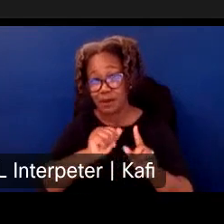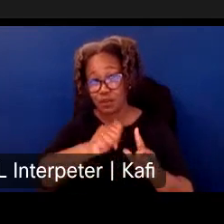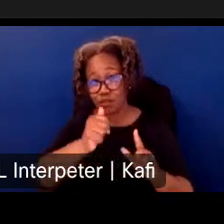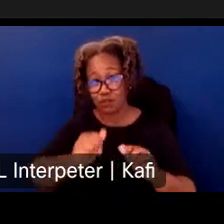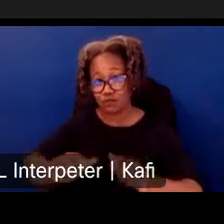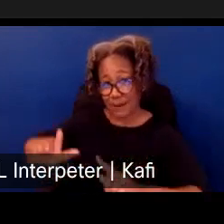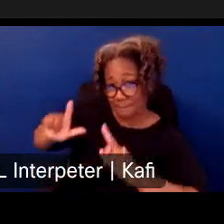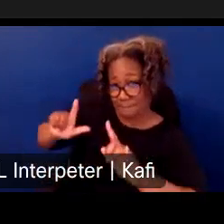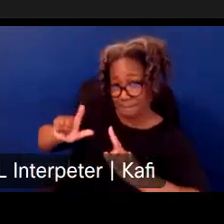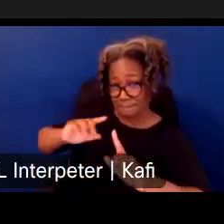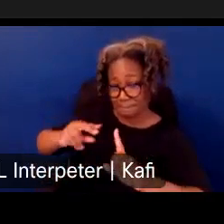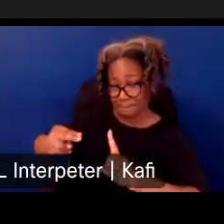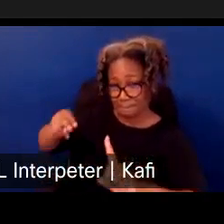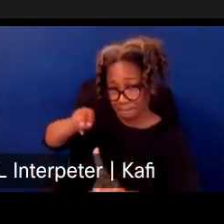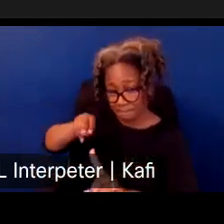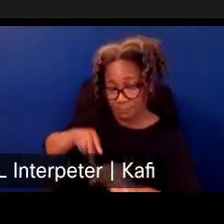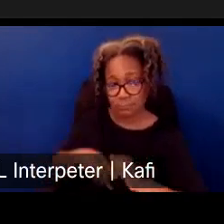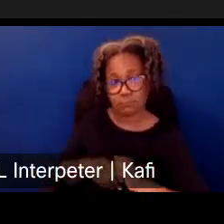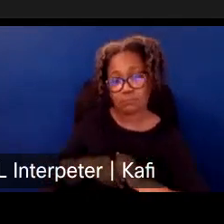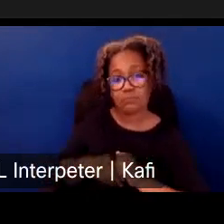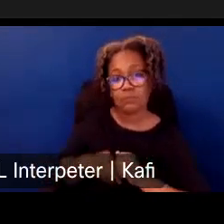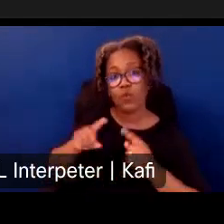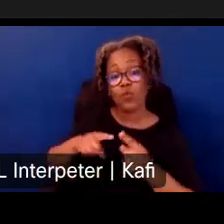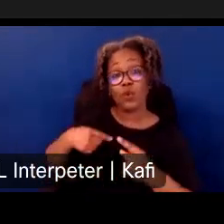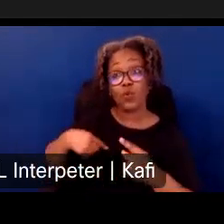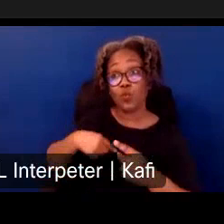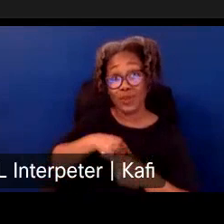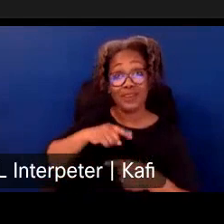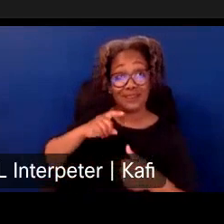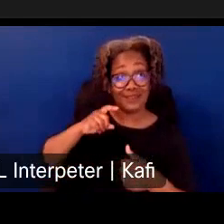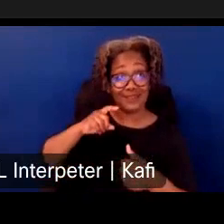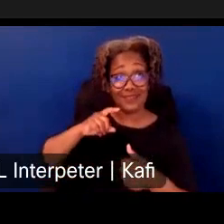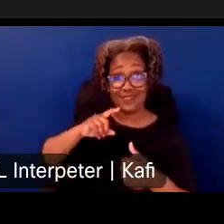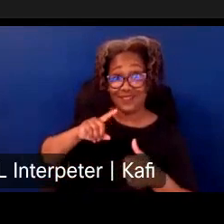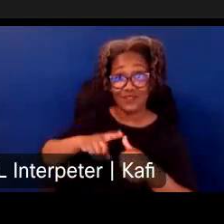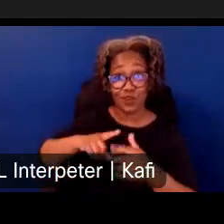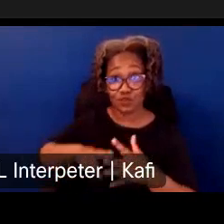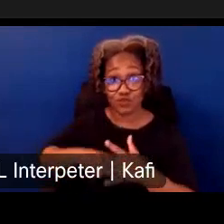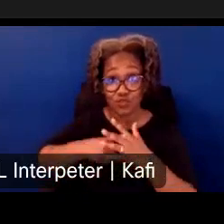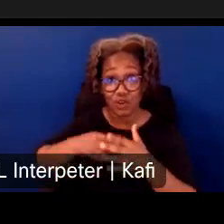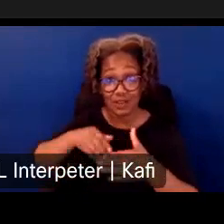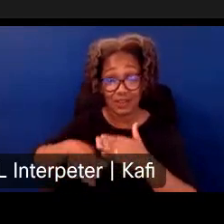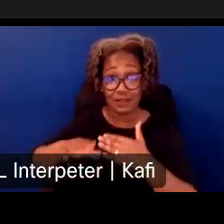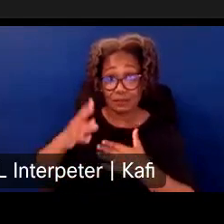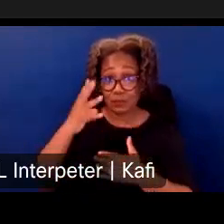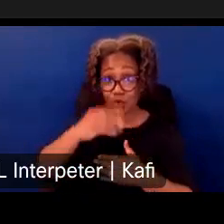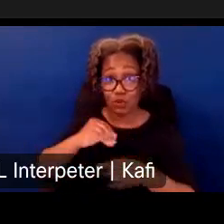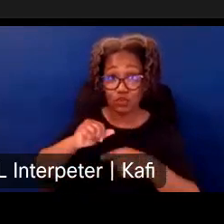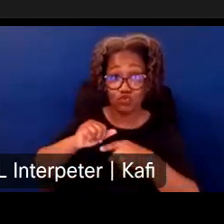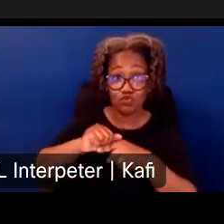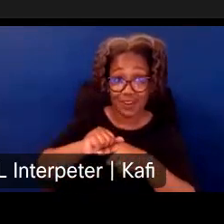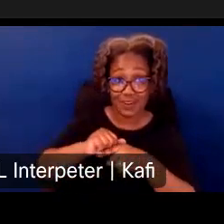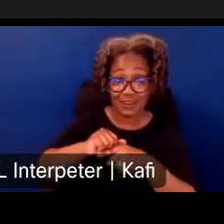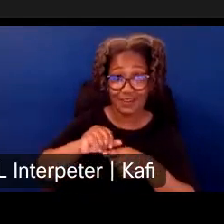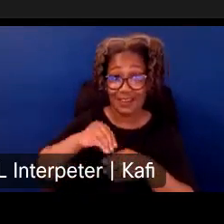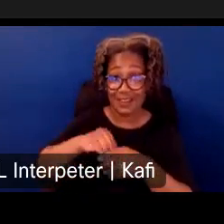first starting in the beauty salons, there were distinct beauty salons. There